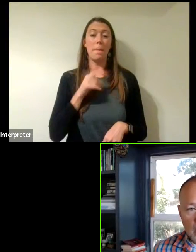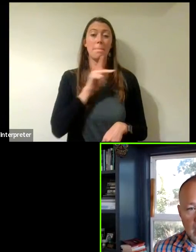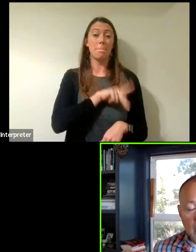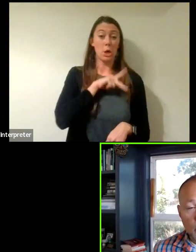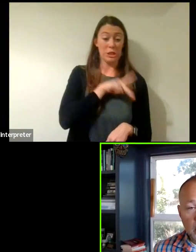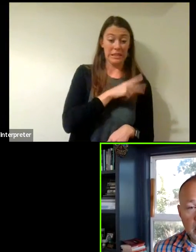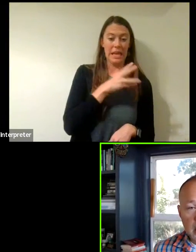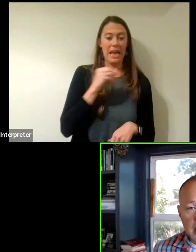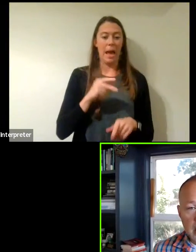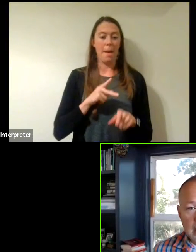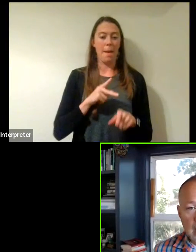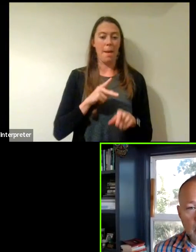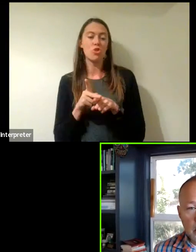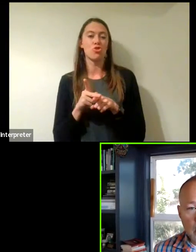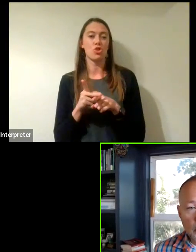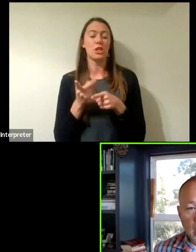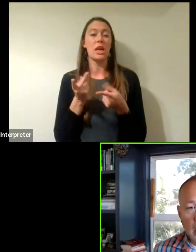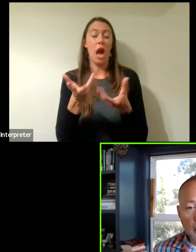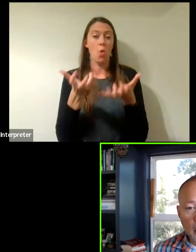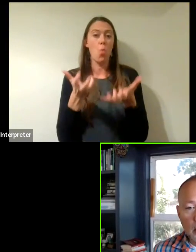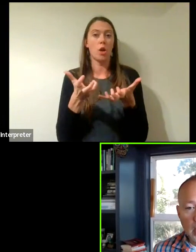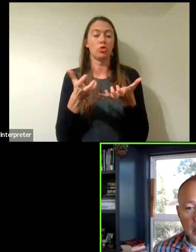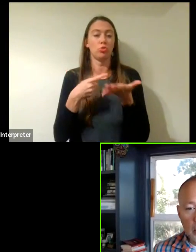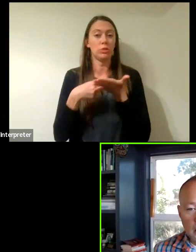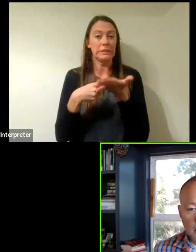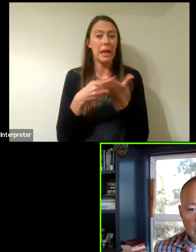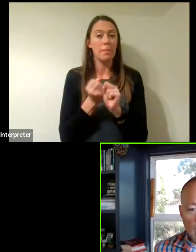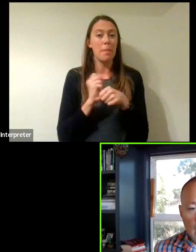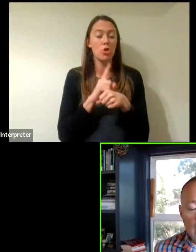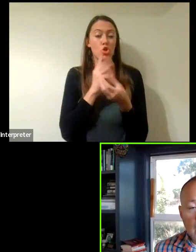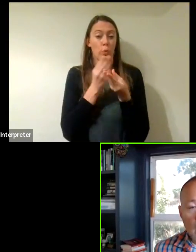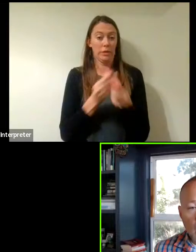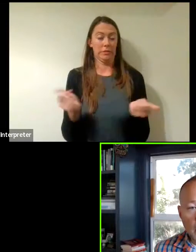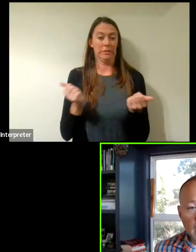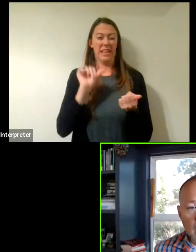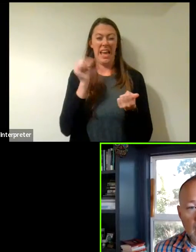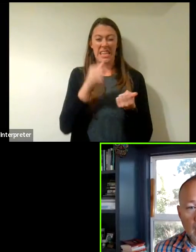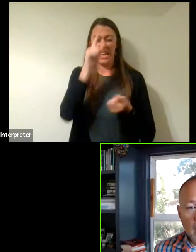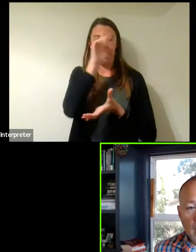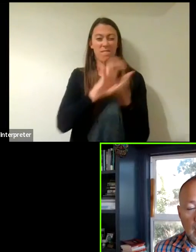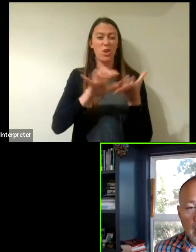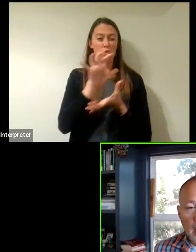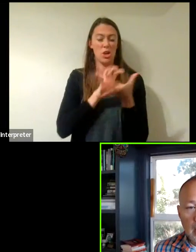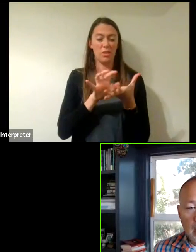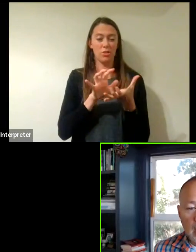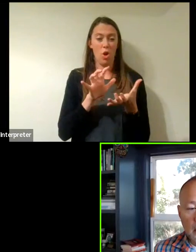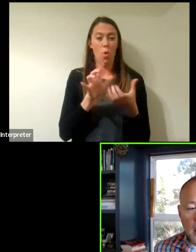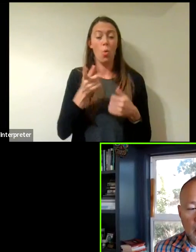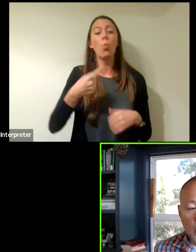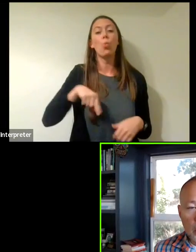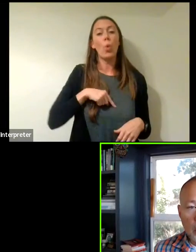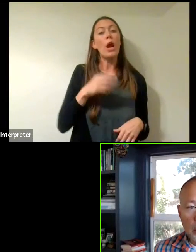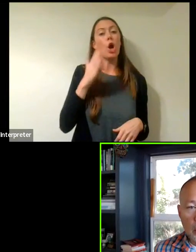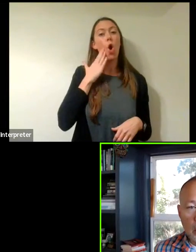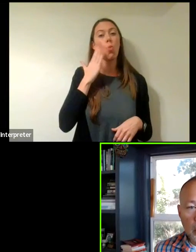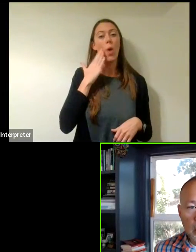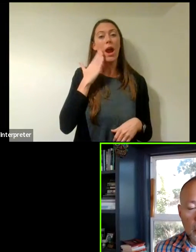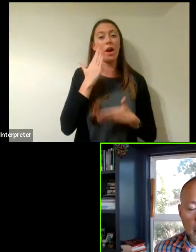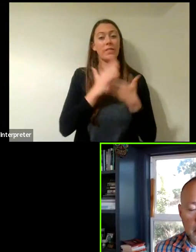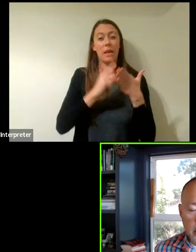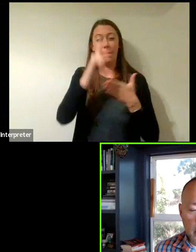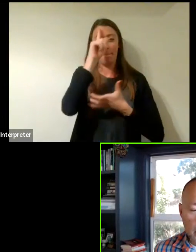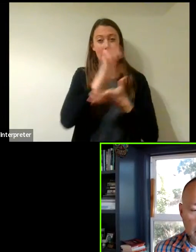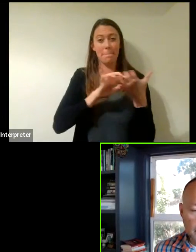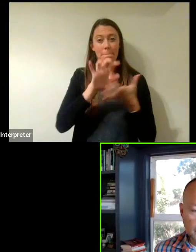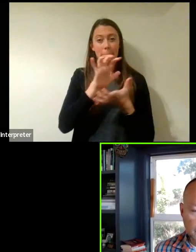urgency to kind of bring this to the table. So thank you very much. It is on our radar, and we join you in